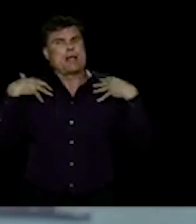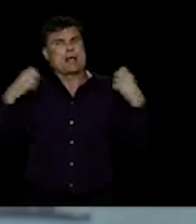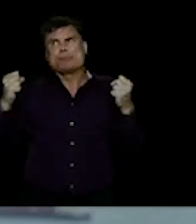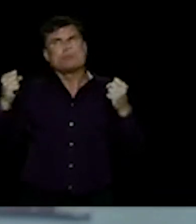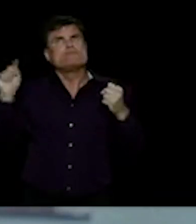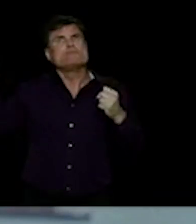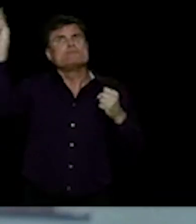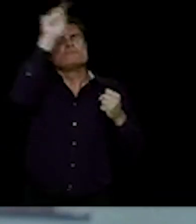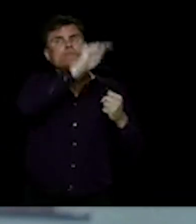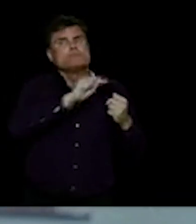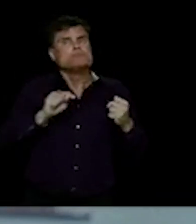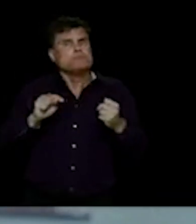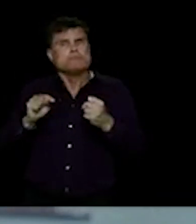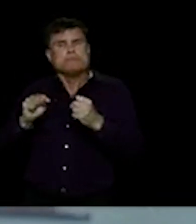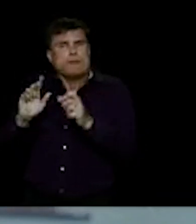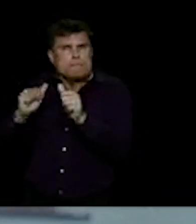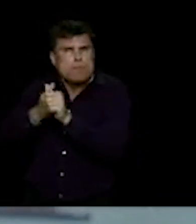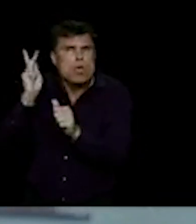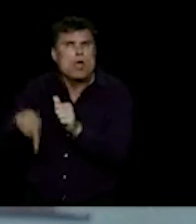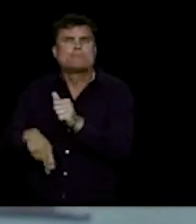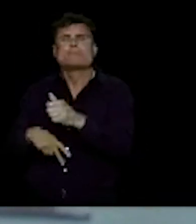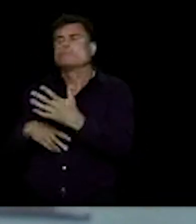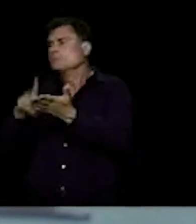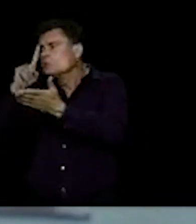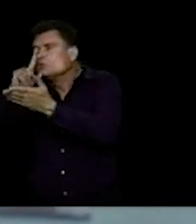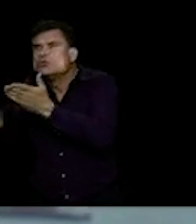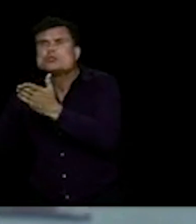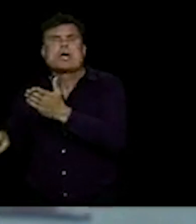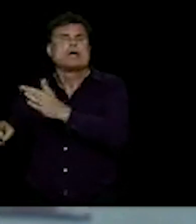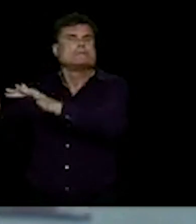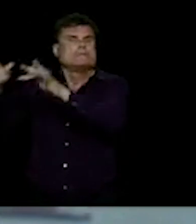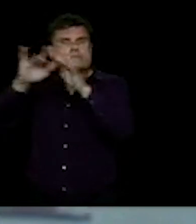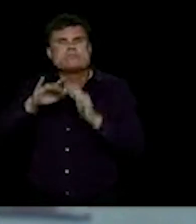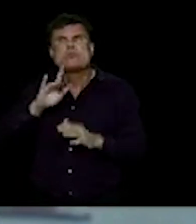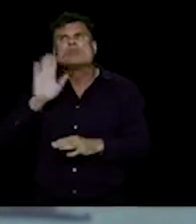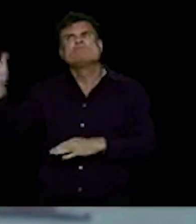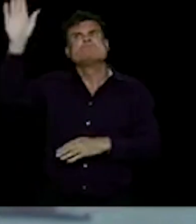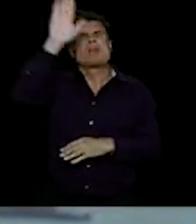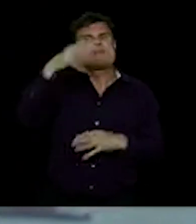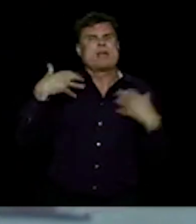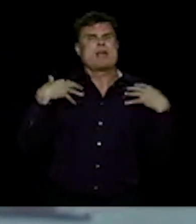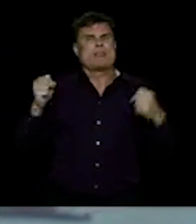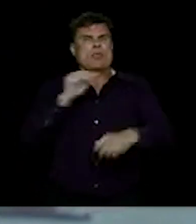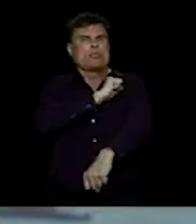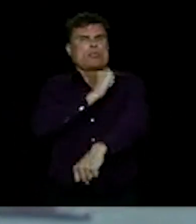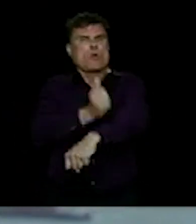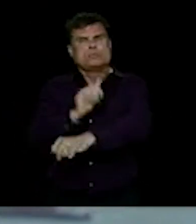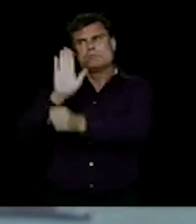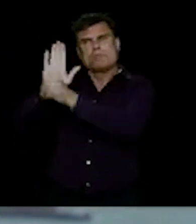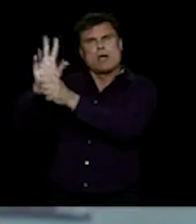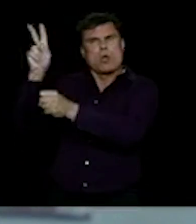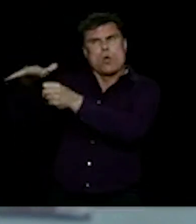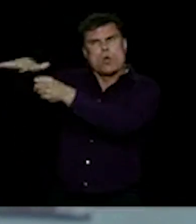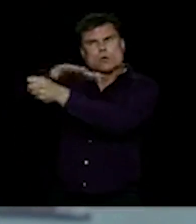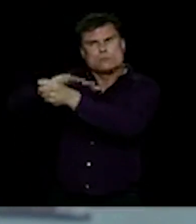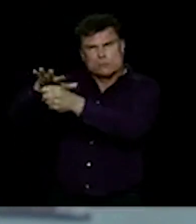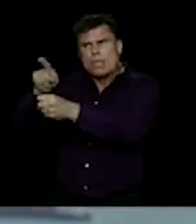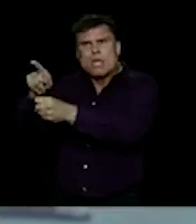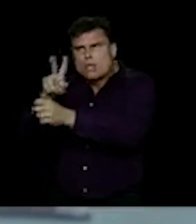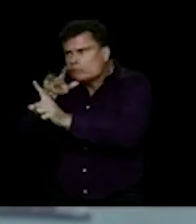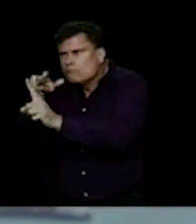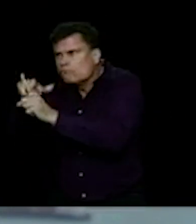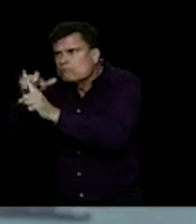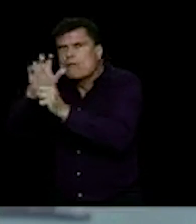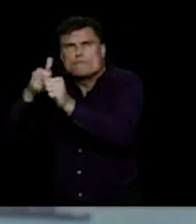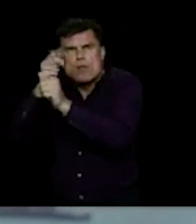leaders in communities in the Okanagan, particularly the central Okanagan around Kelowna. So they are working together. But